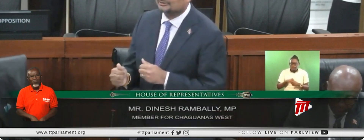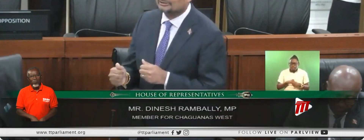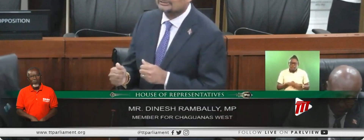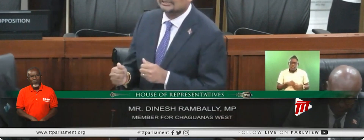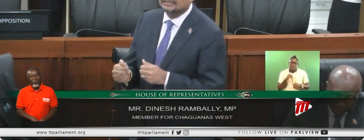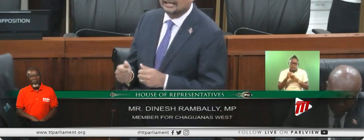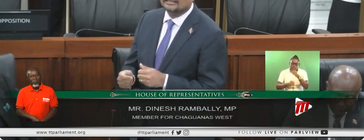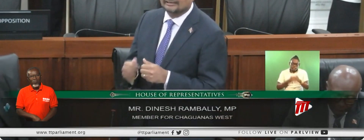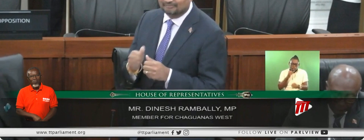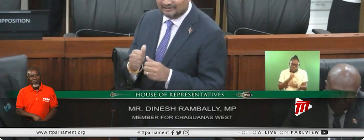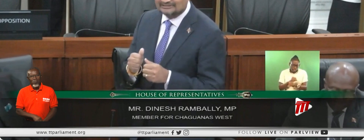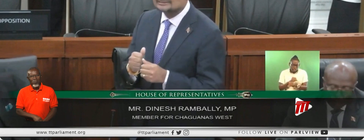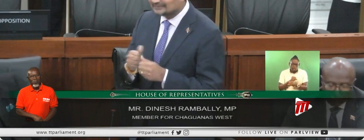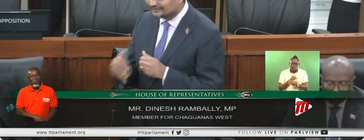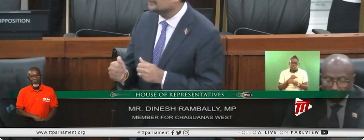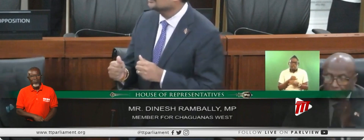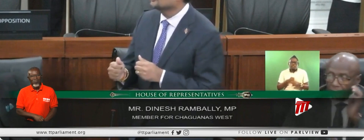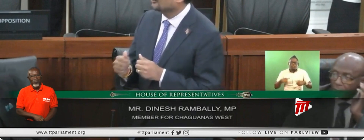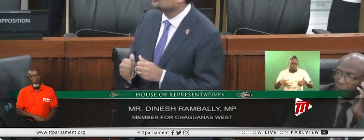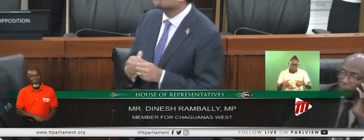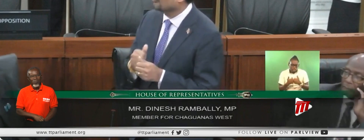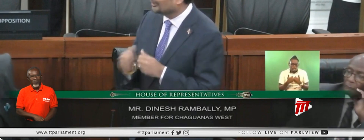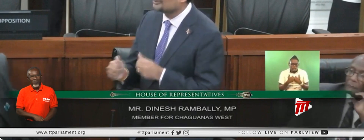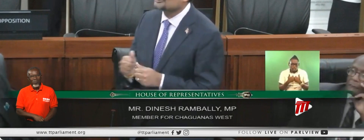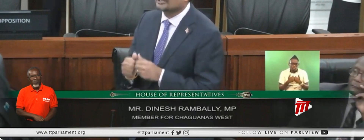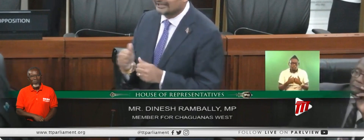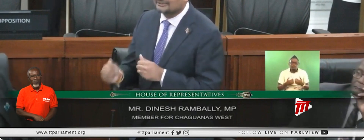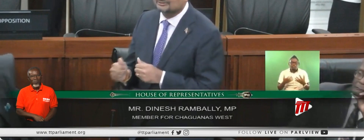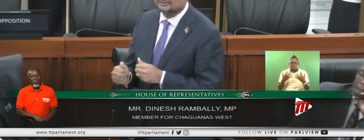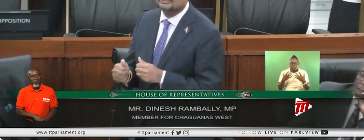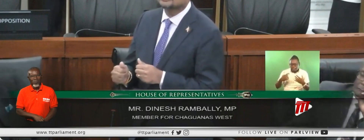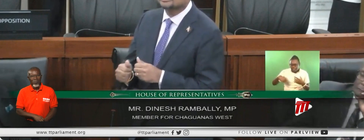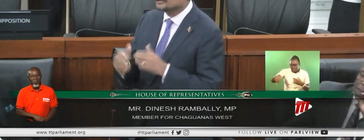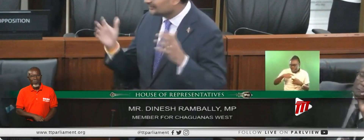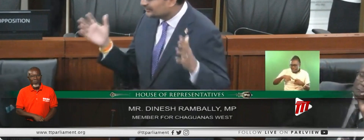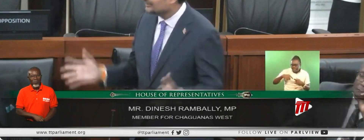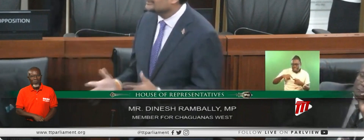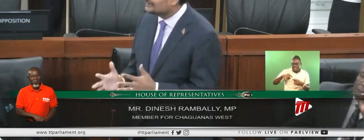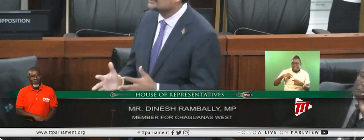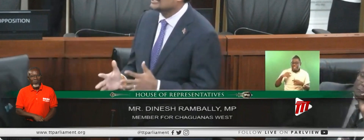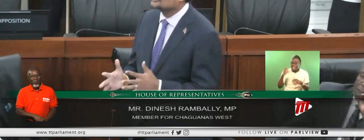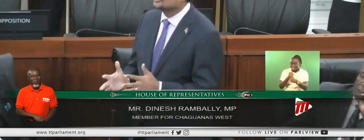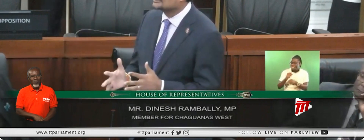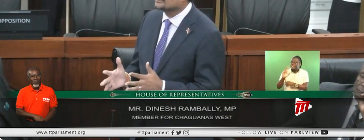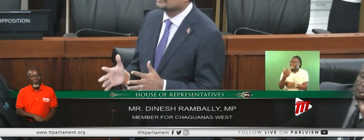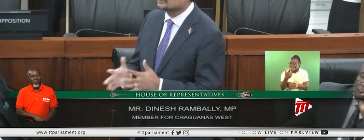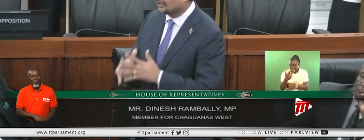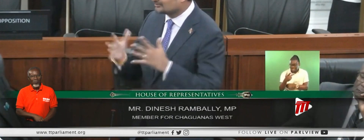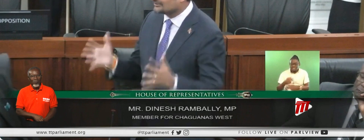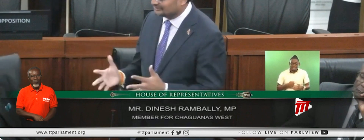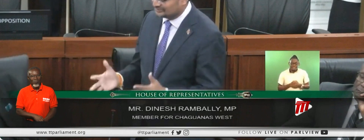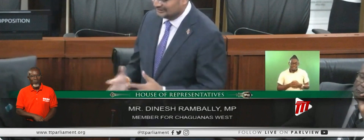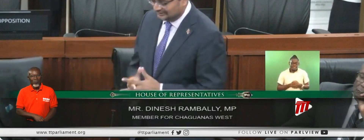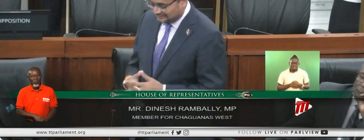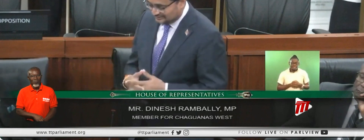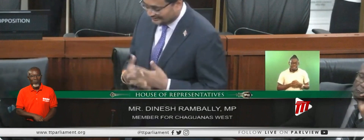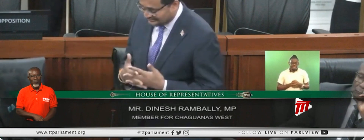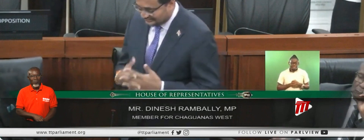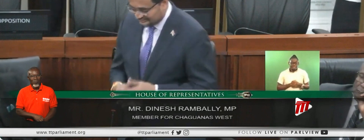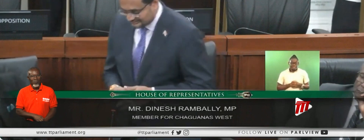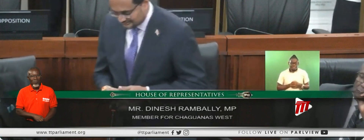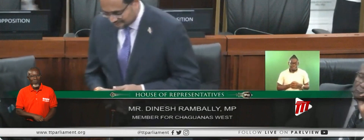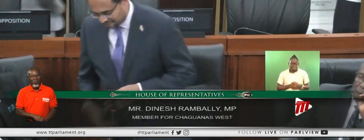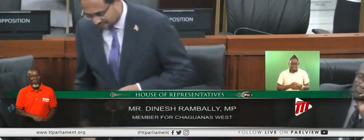alliance countries, and they have placed third out of 193 in the international stage.